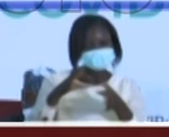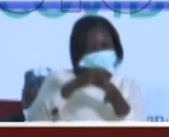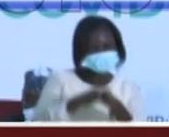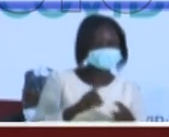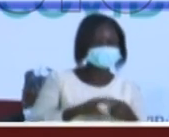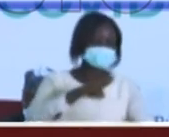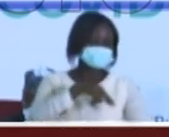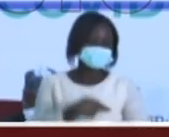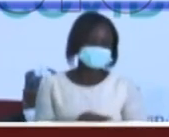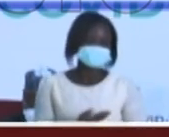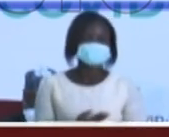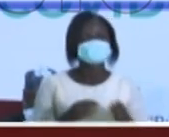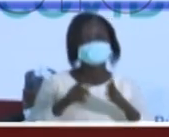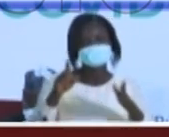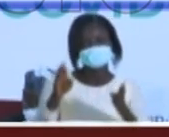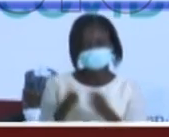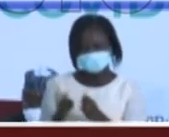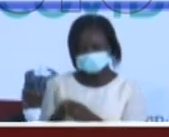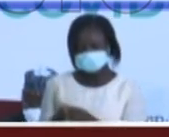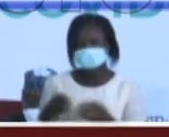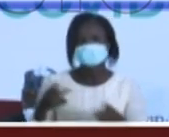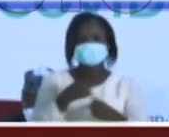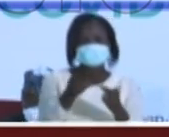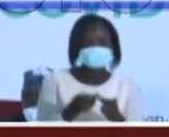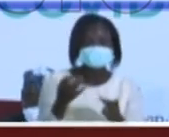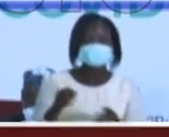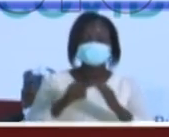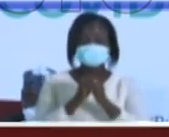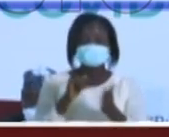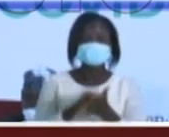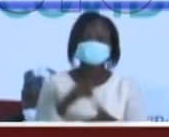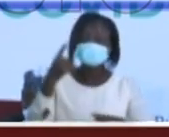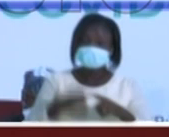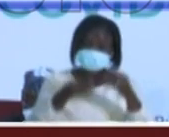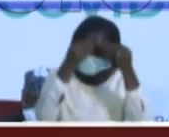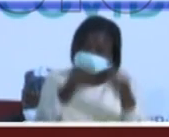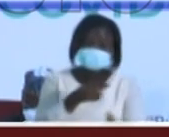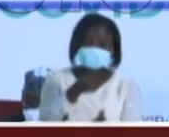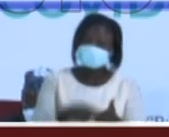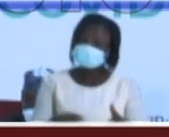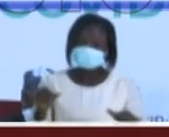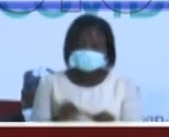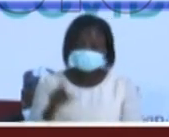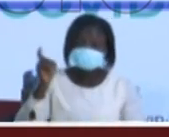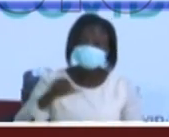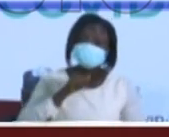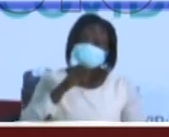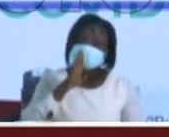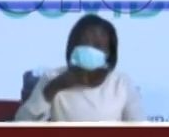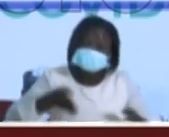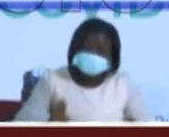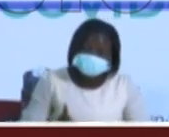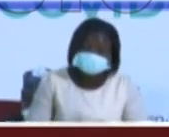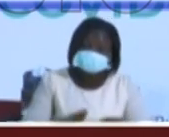gatherings. Therefore, places of worship that are unable to comply with these measures should not be allowed